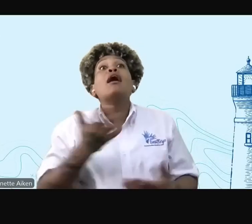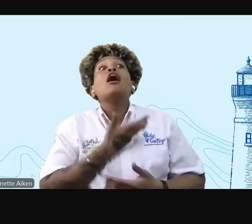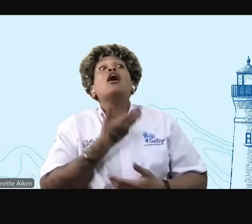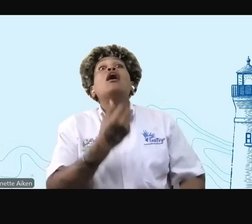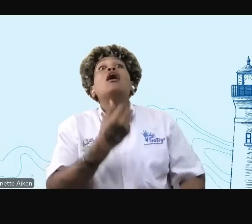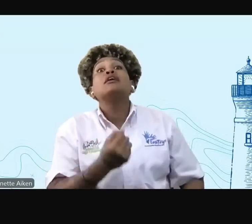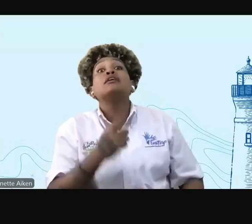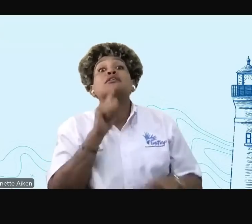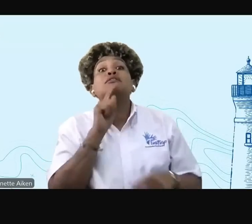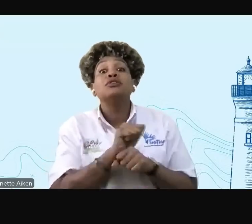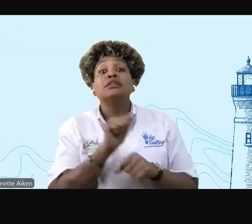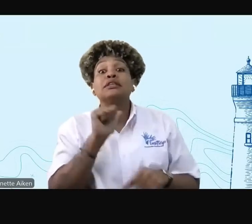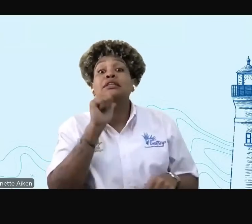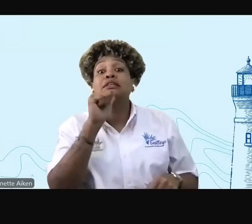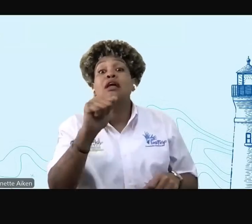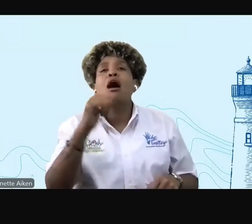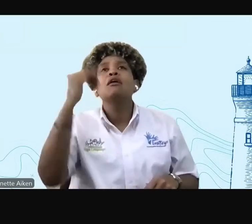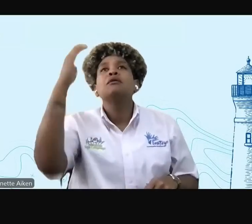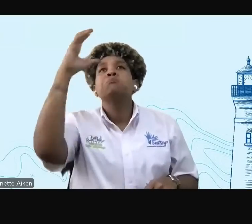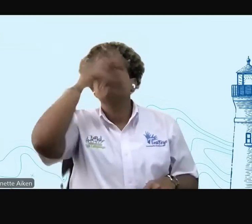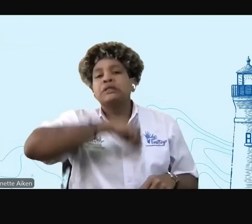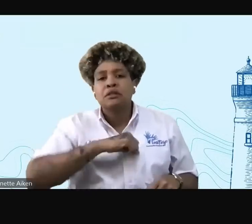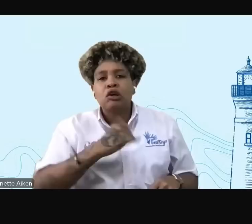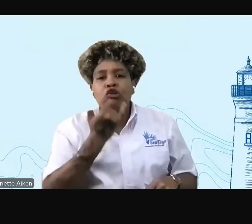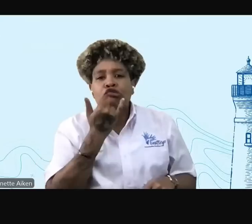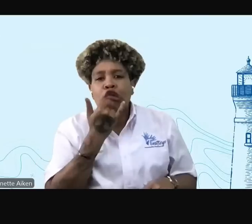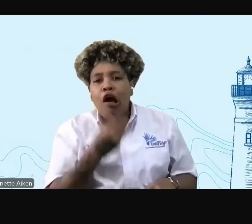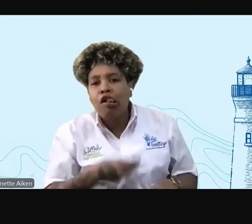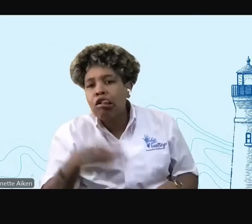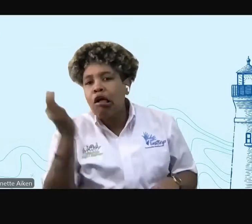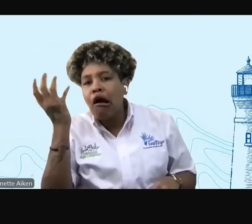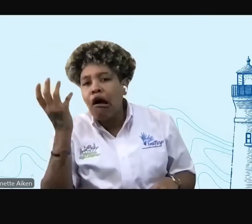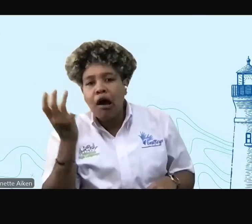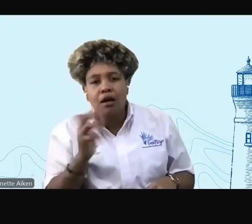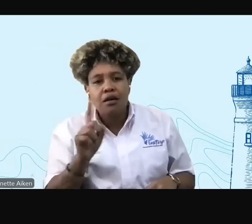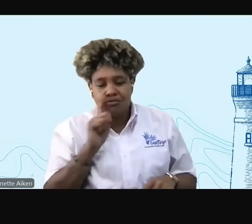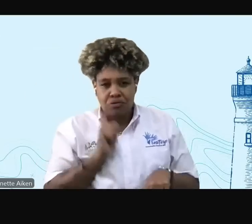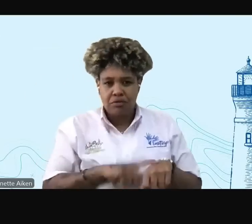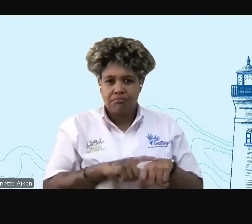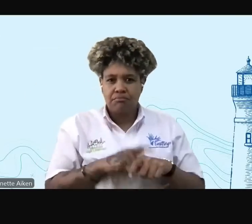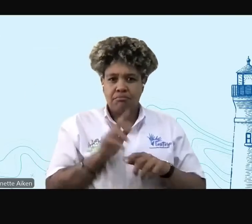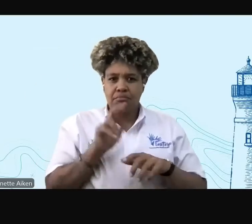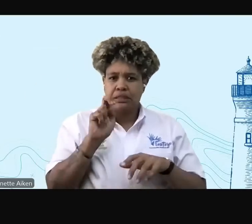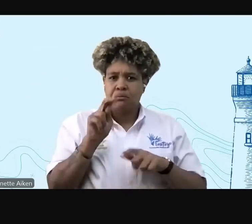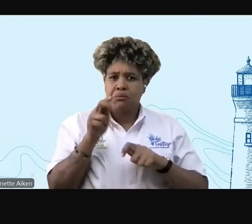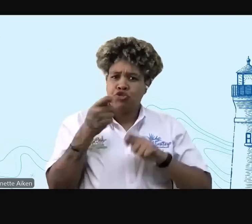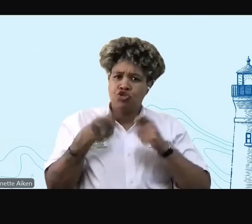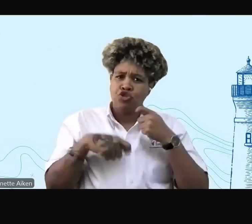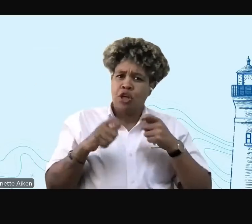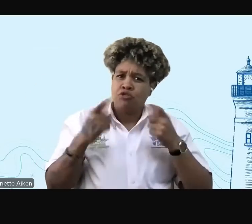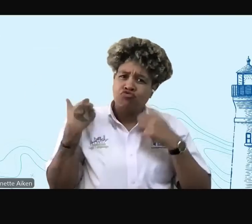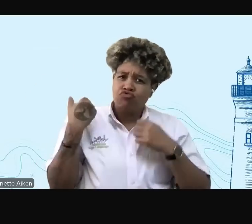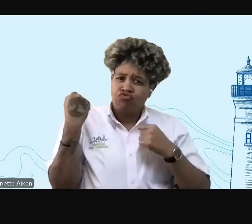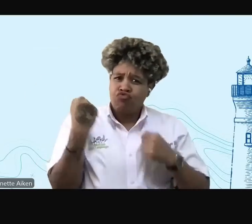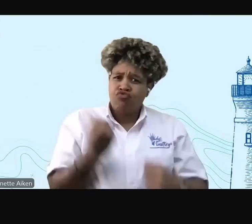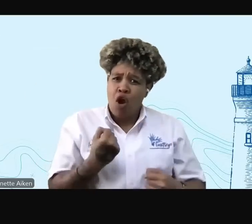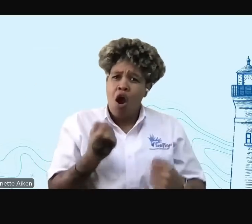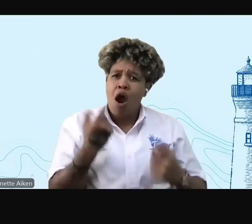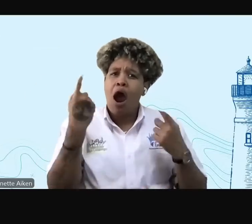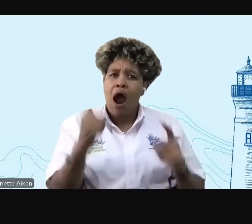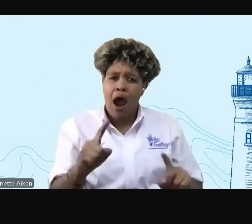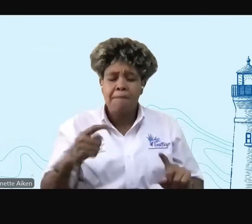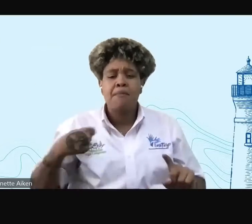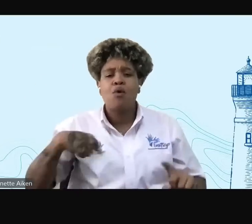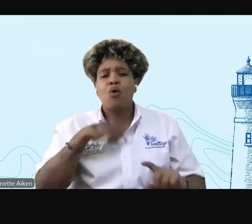confidence is not misplaced. And as you can see, the turnaround is strong, it's happening, and we